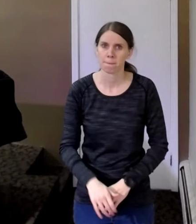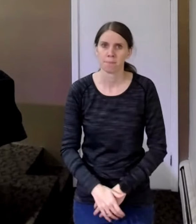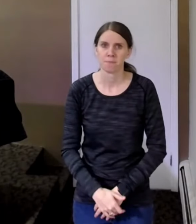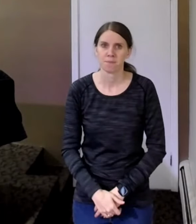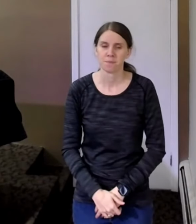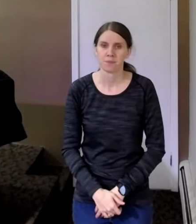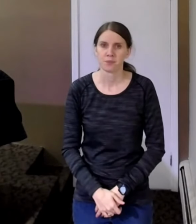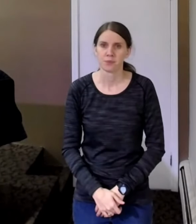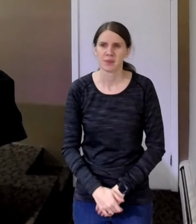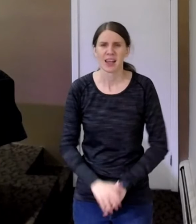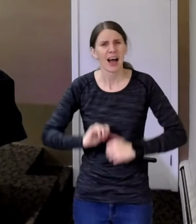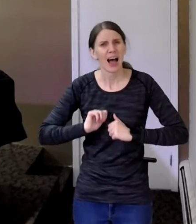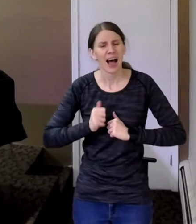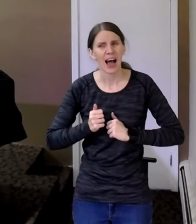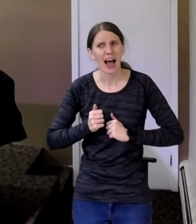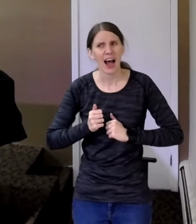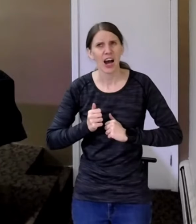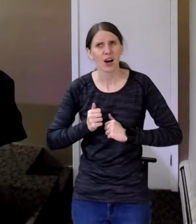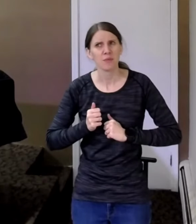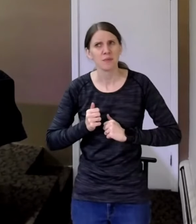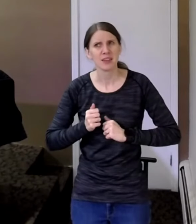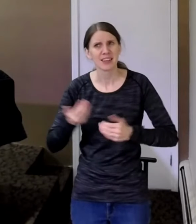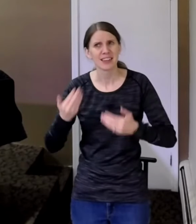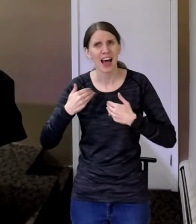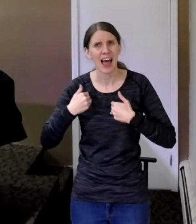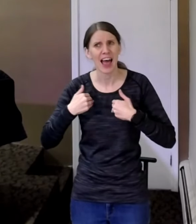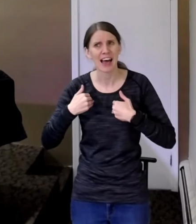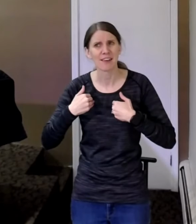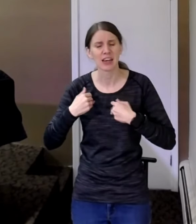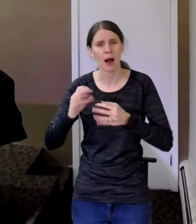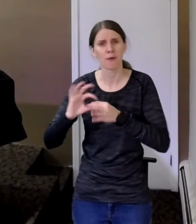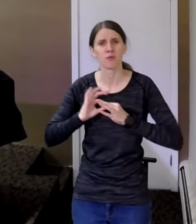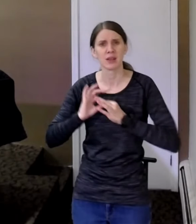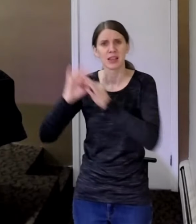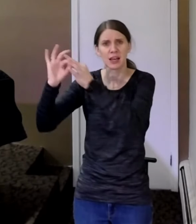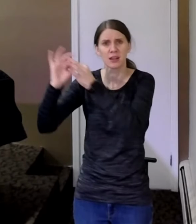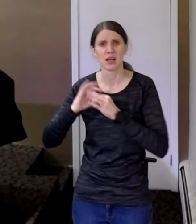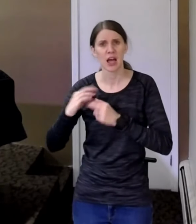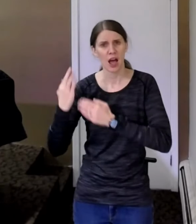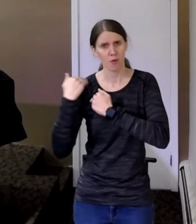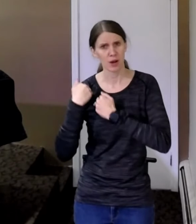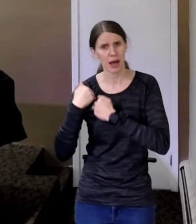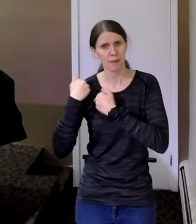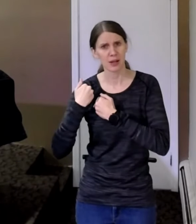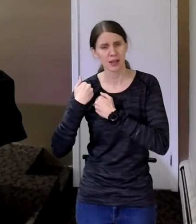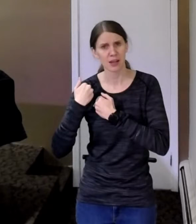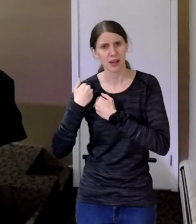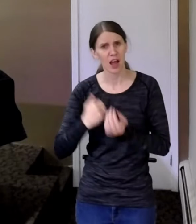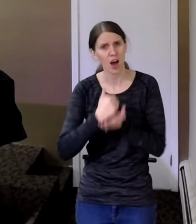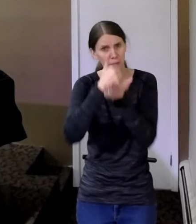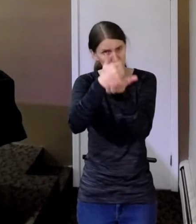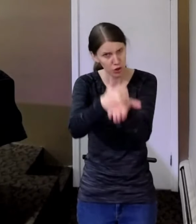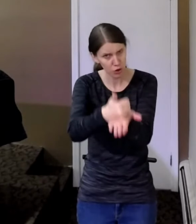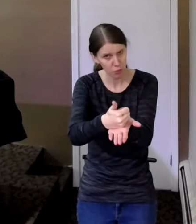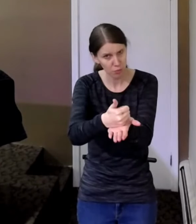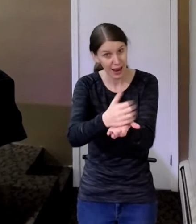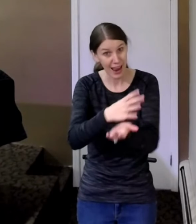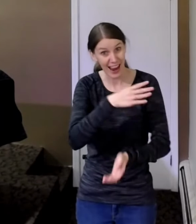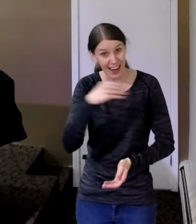So how does taking that personal responsibility help you and others